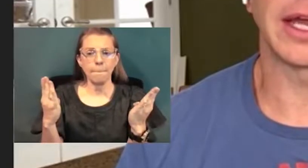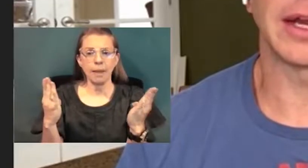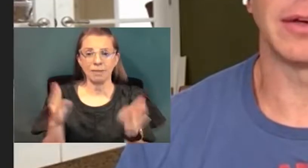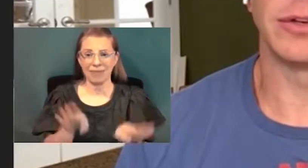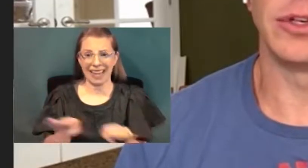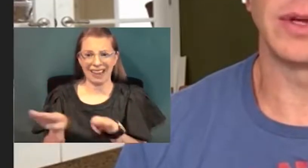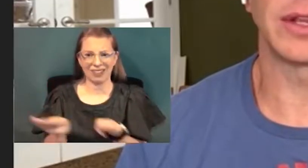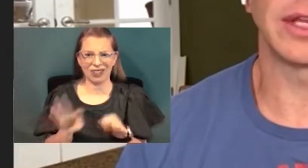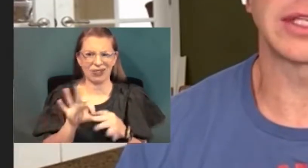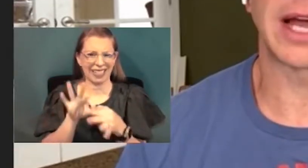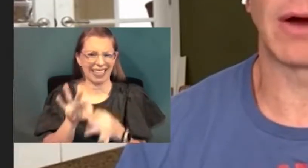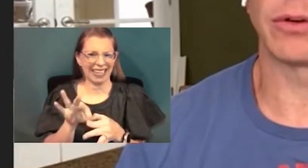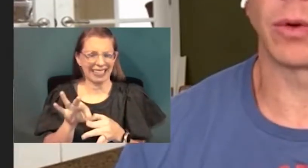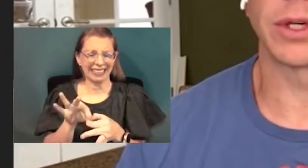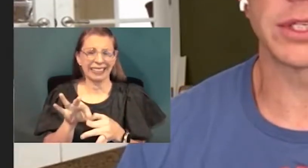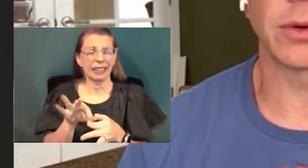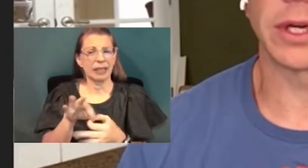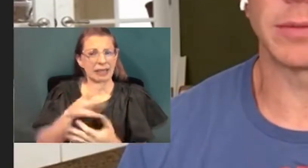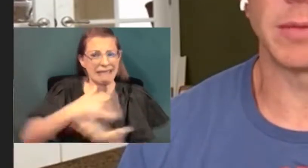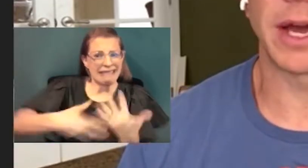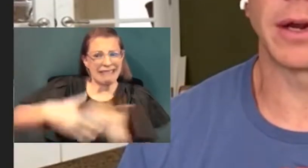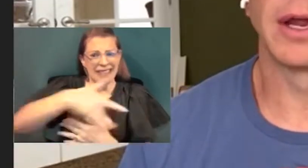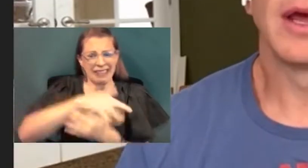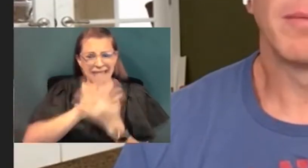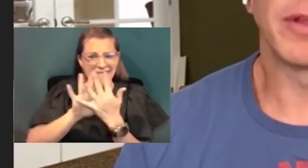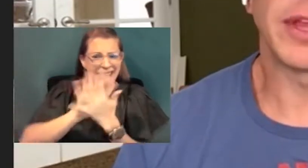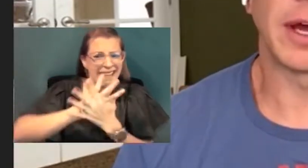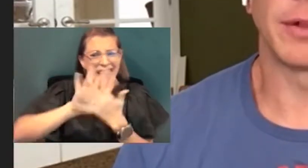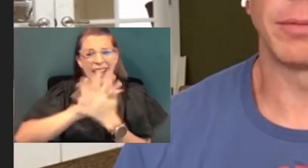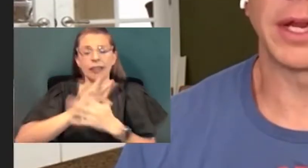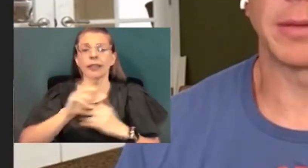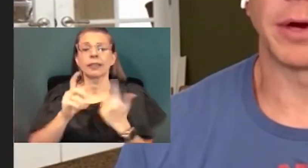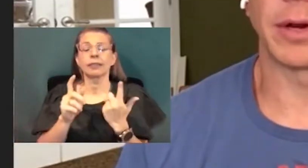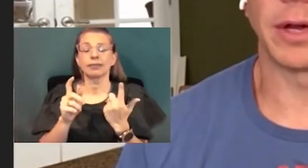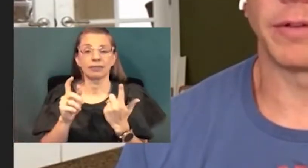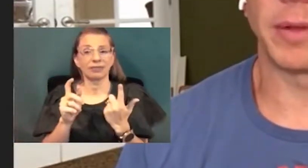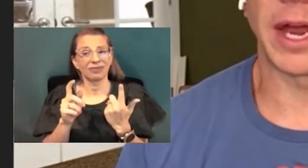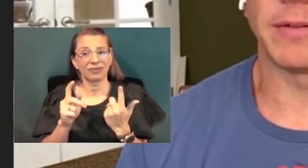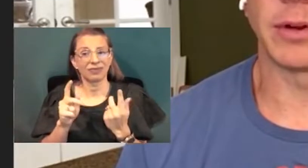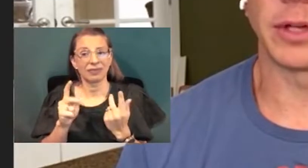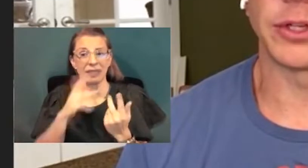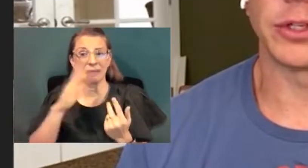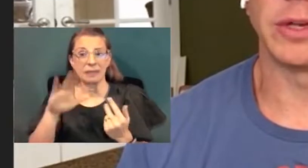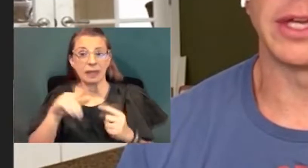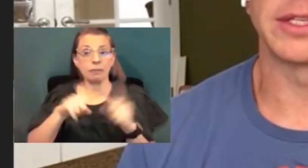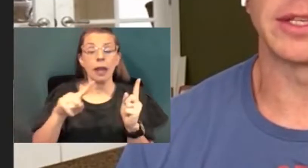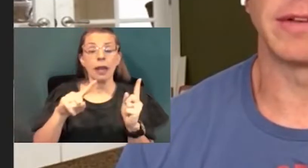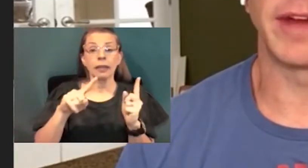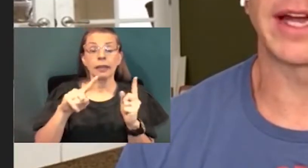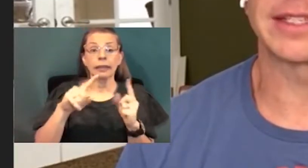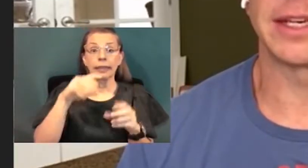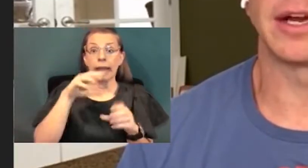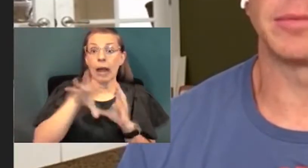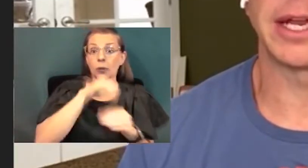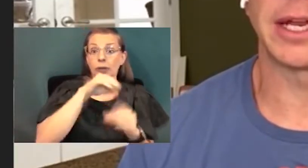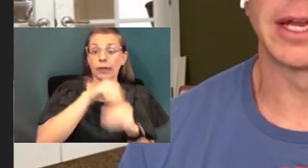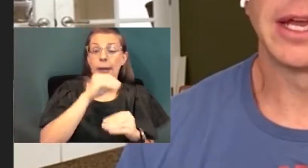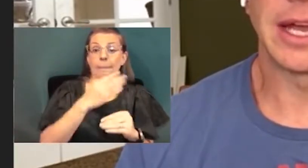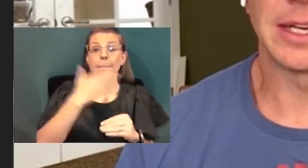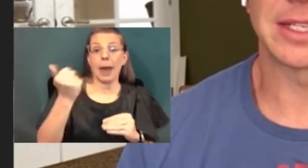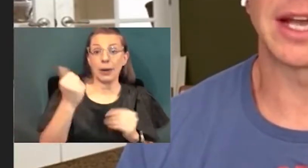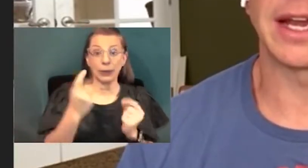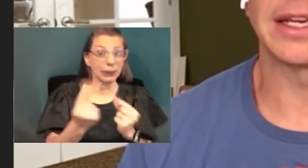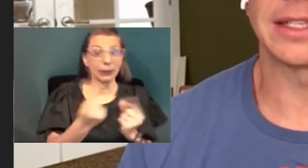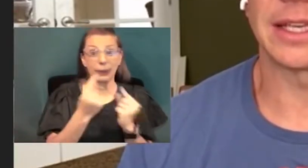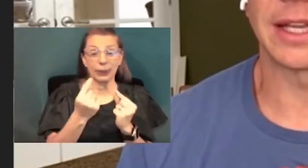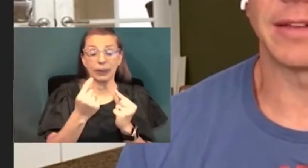thing. Again, doing things outdoors is going to be better. But the other big component of the behavioral issue is the vaccine uptake